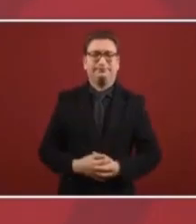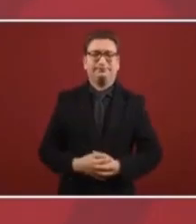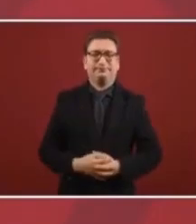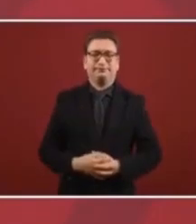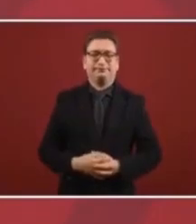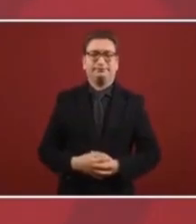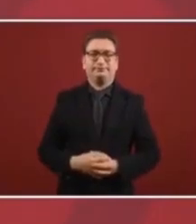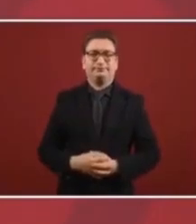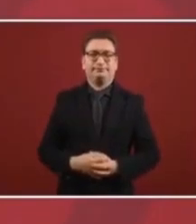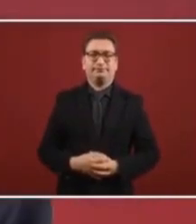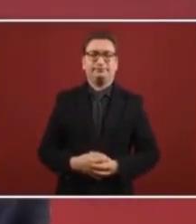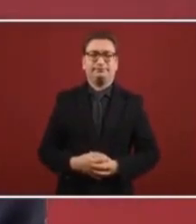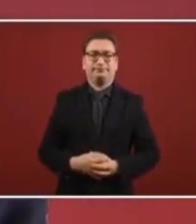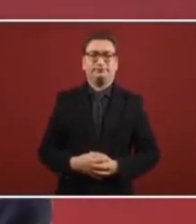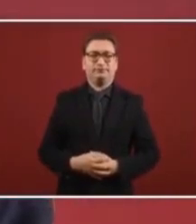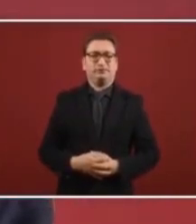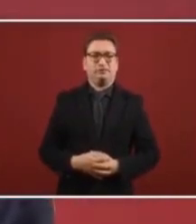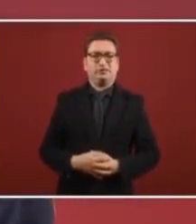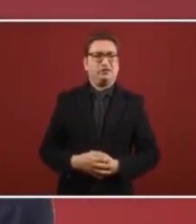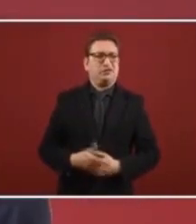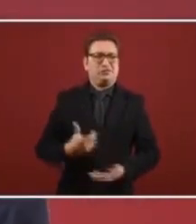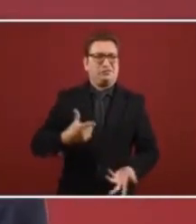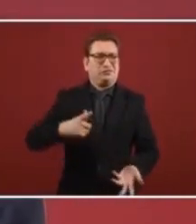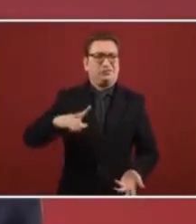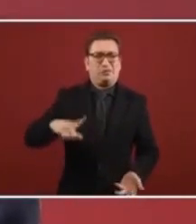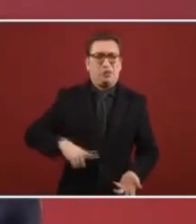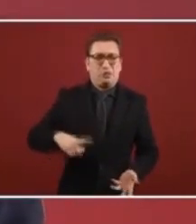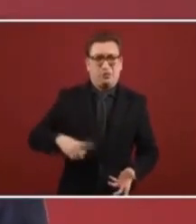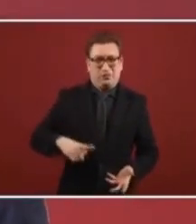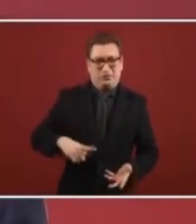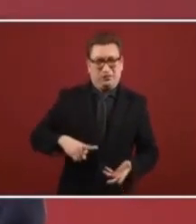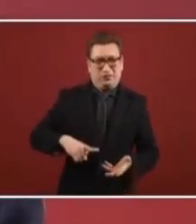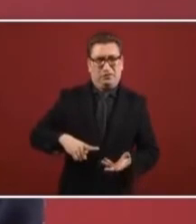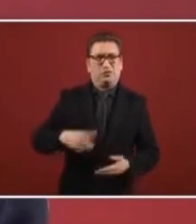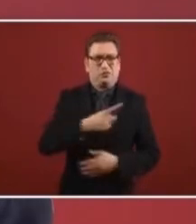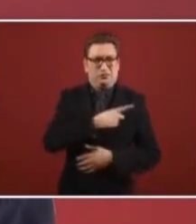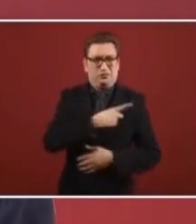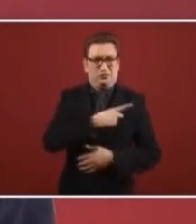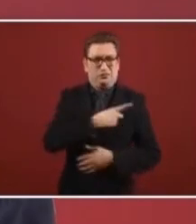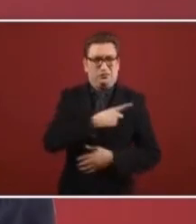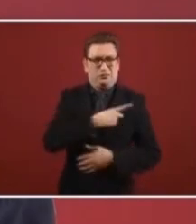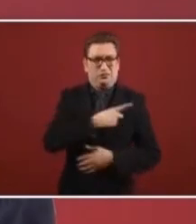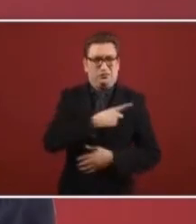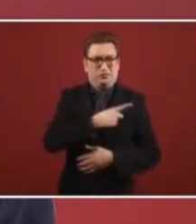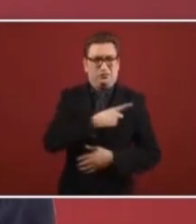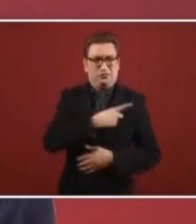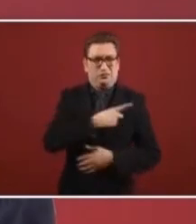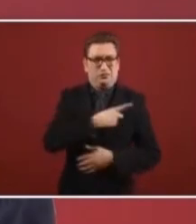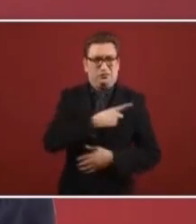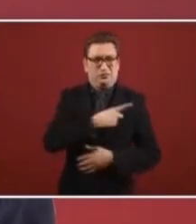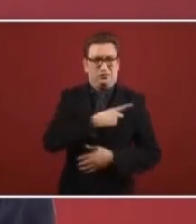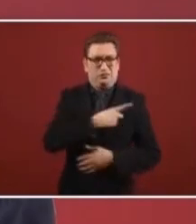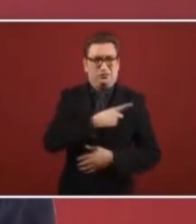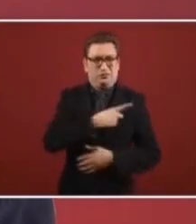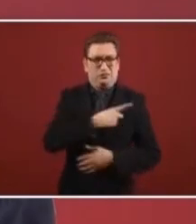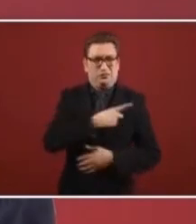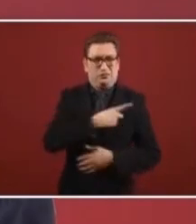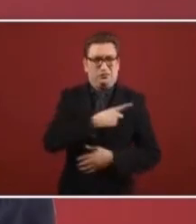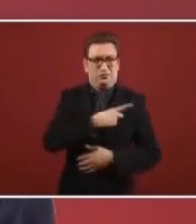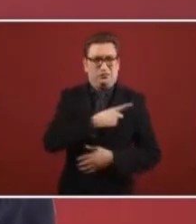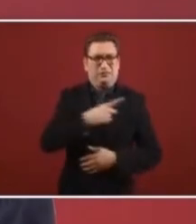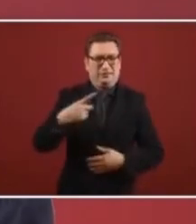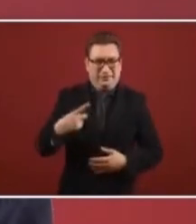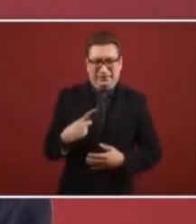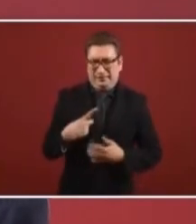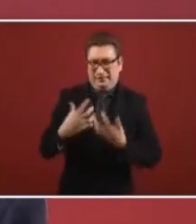Or who do they belong to? ¿Por qué los gobiernos deben de tener estos And why should governments have